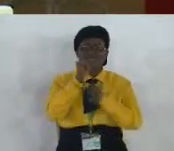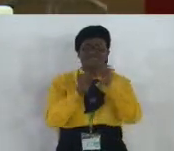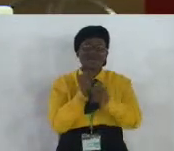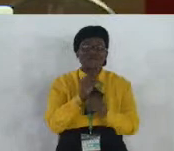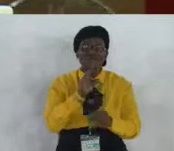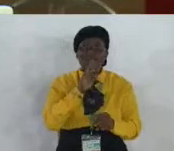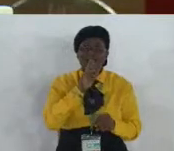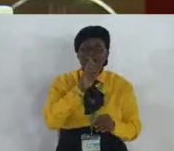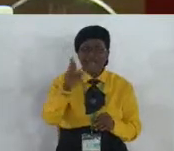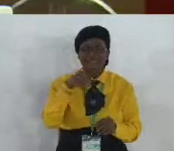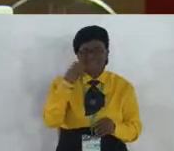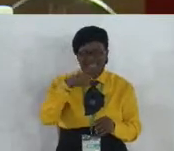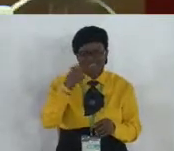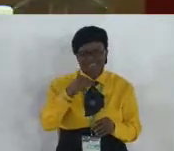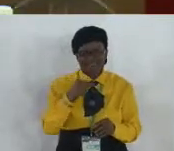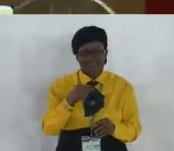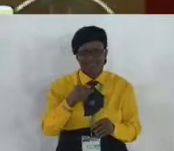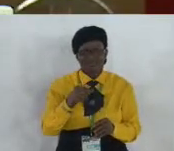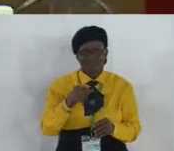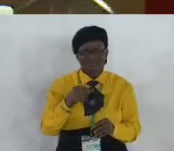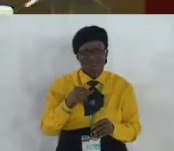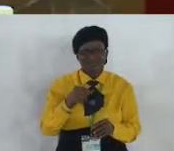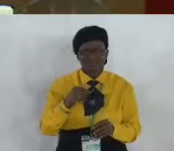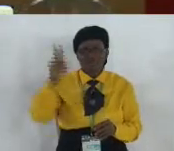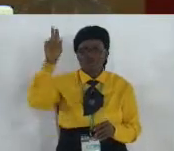said, "No visa."